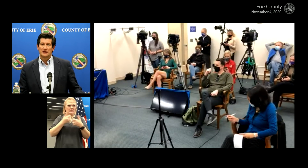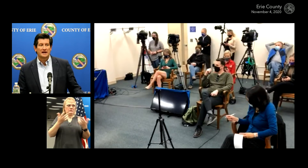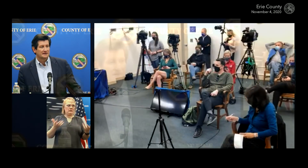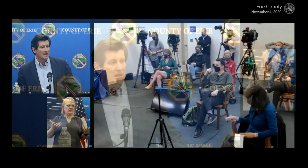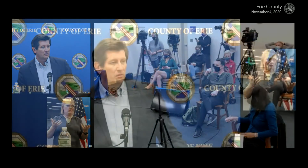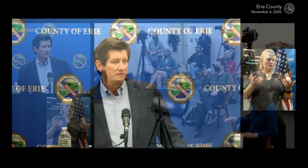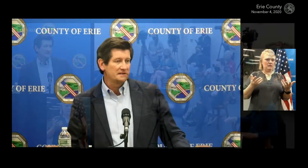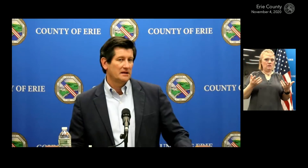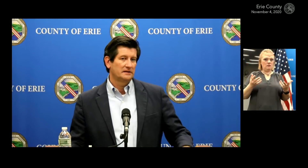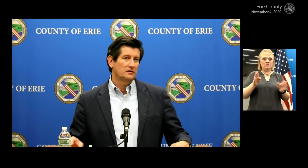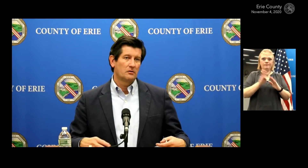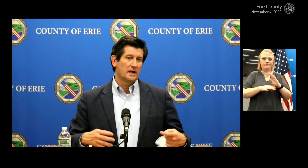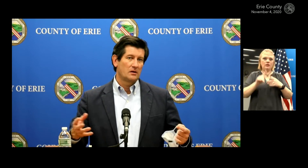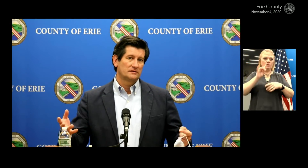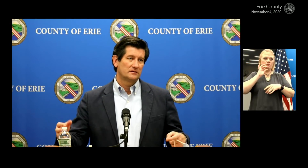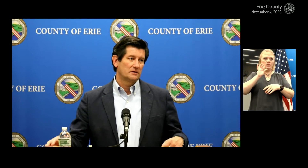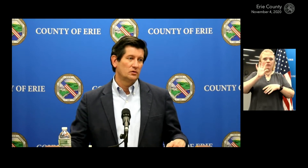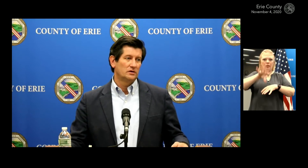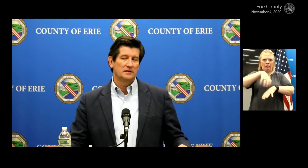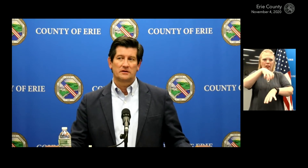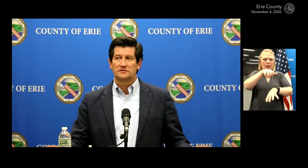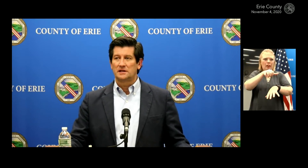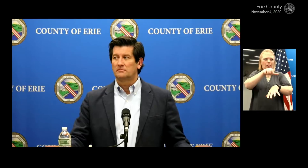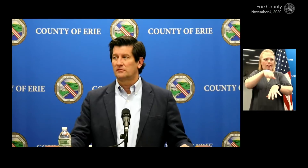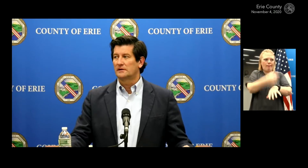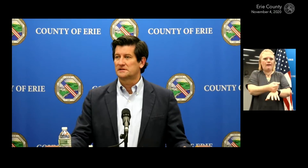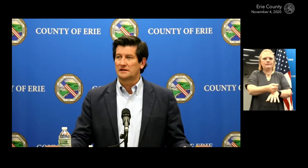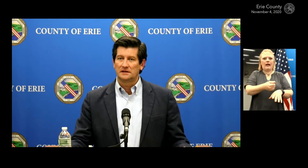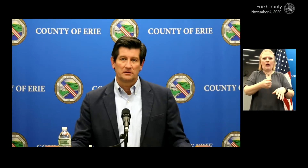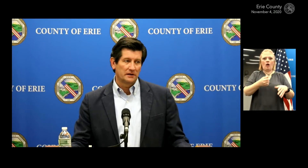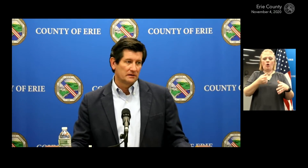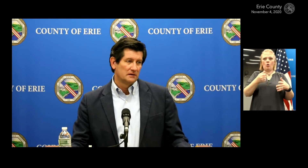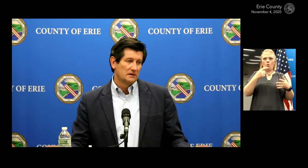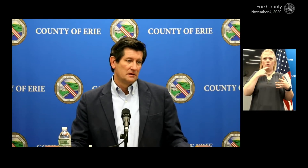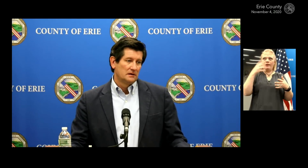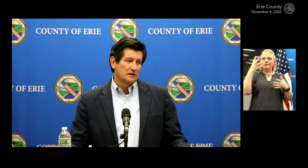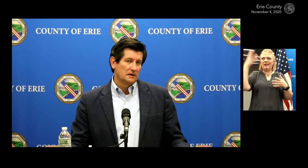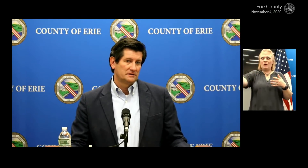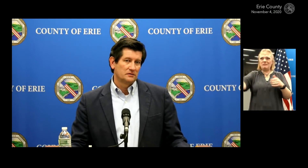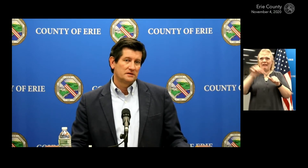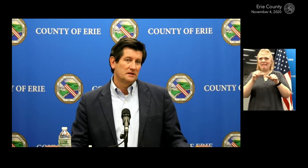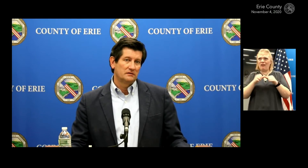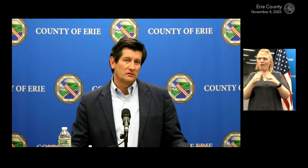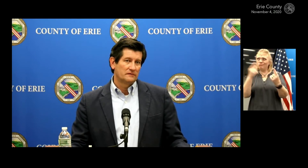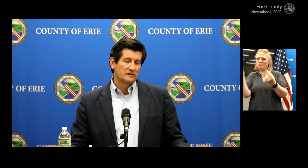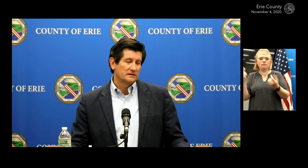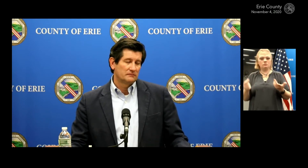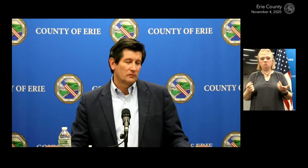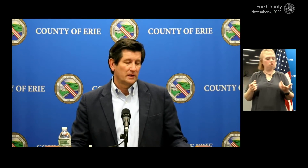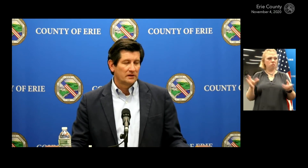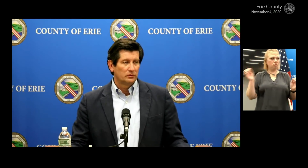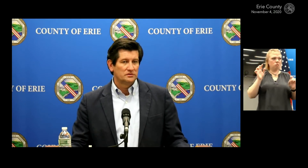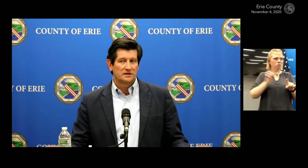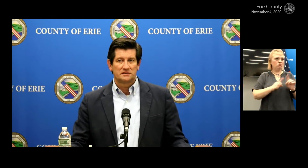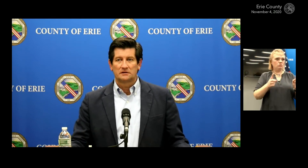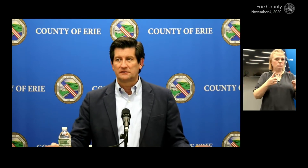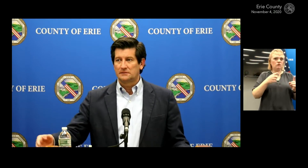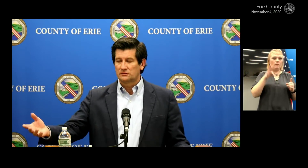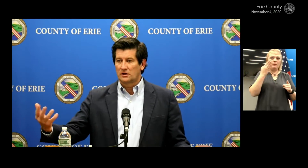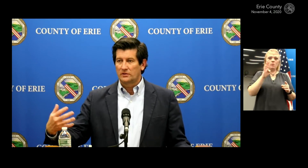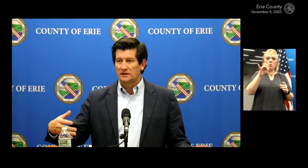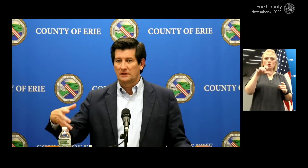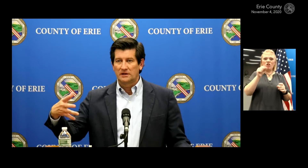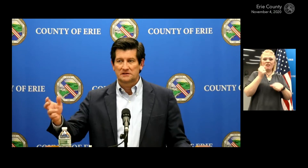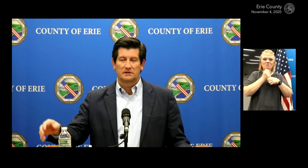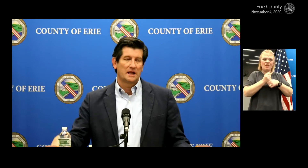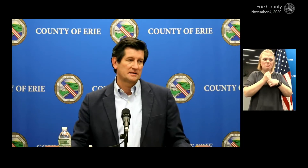being locked down. It's not like they're going out into the community, other team from outside the area. It's no different than when we had the Blue Jays here. The teams would